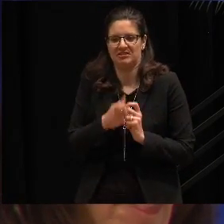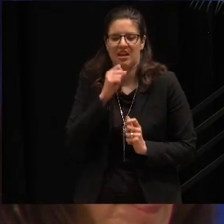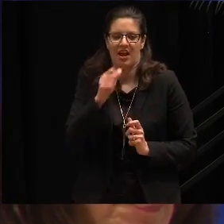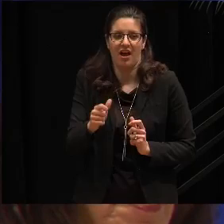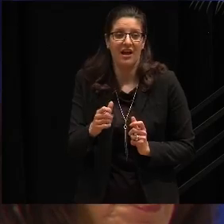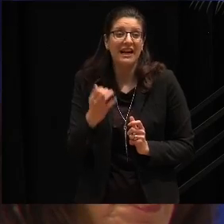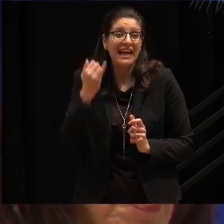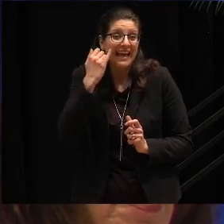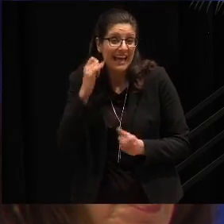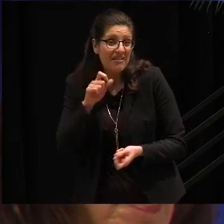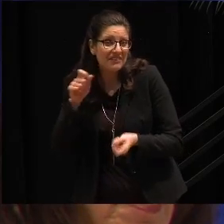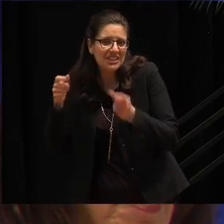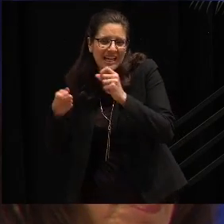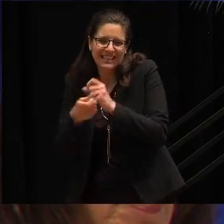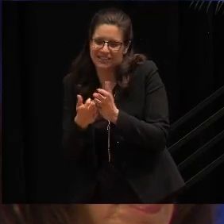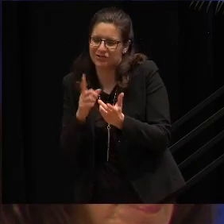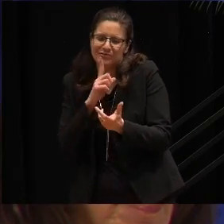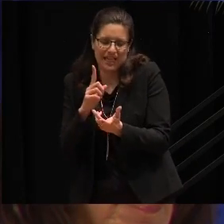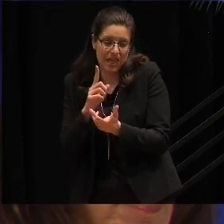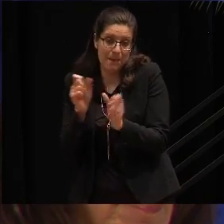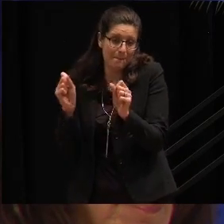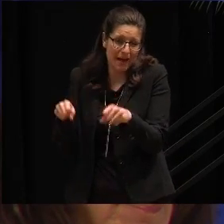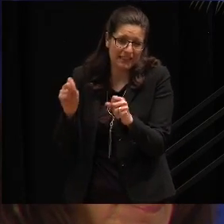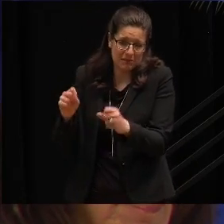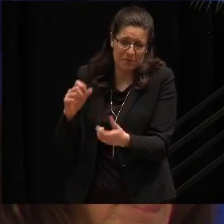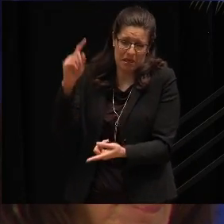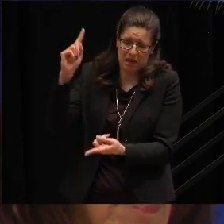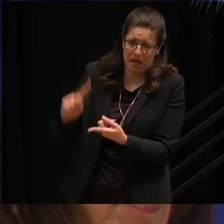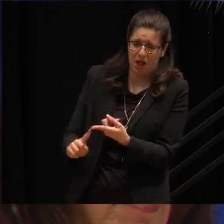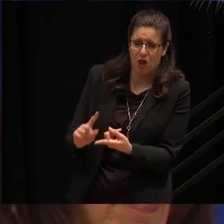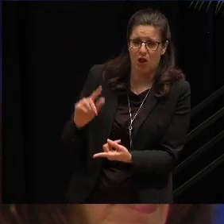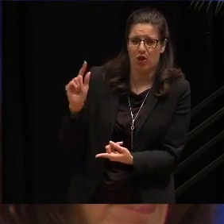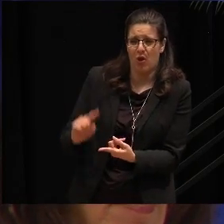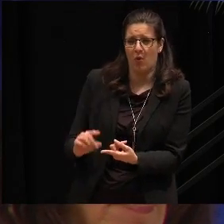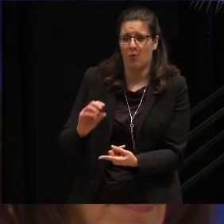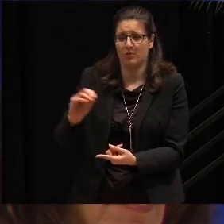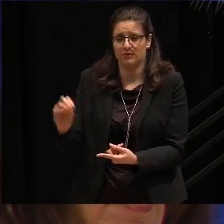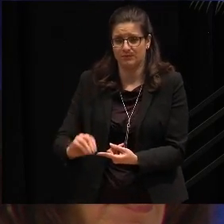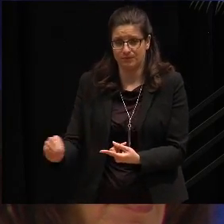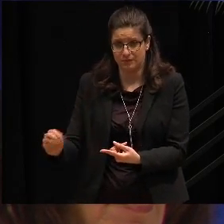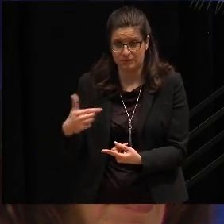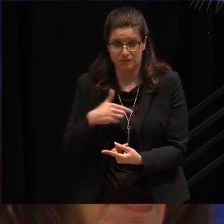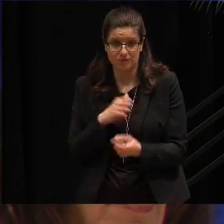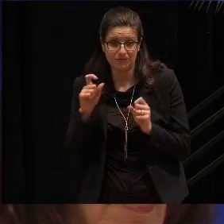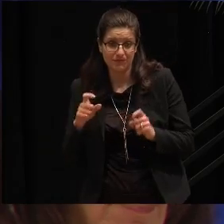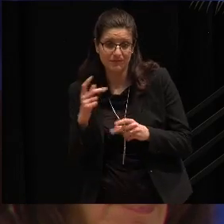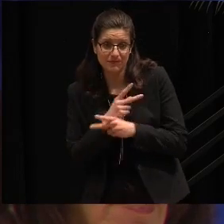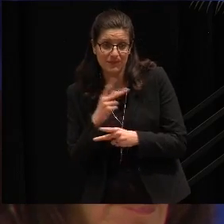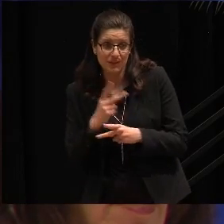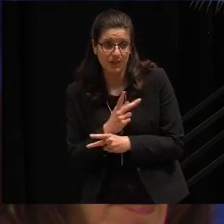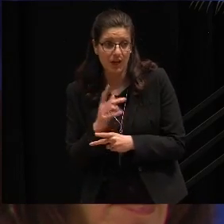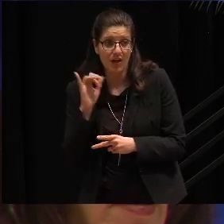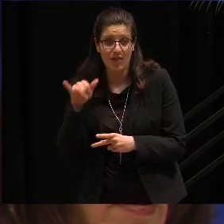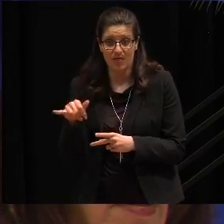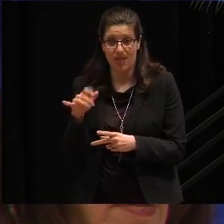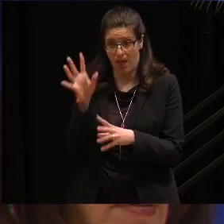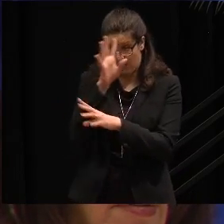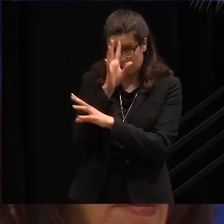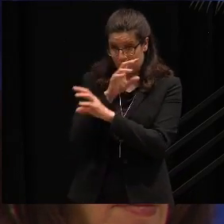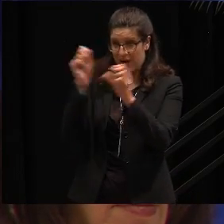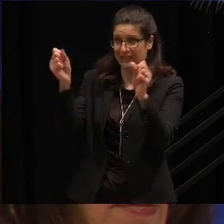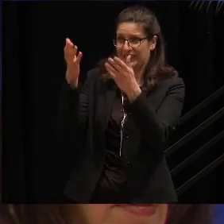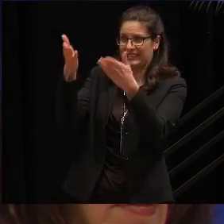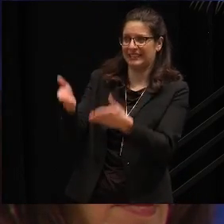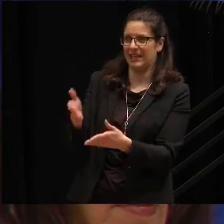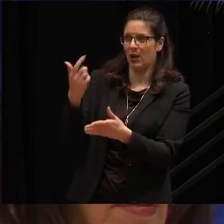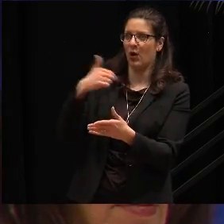of it changing are very low. And so we need to figure out whether we're going to let the Trump presidency destroy us,